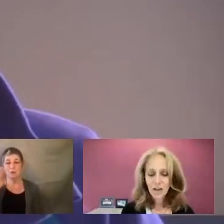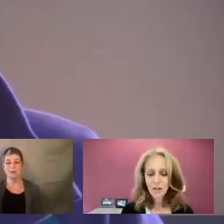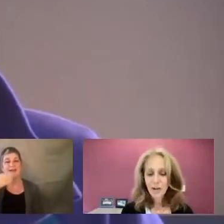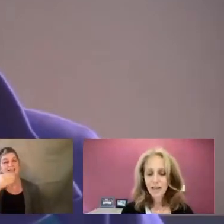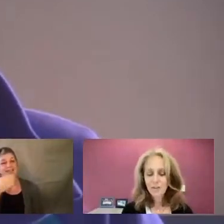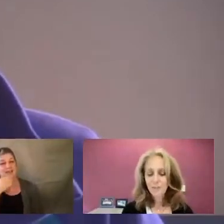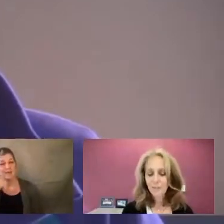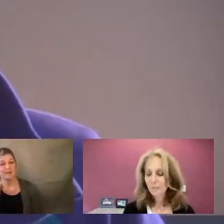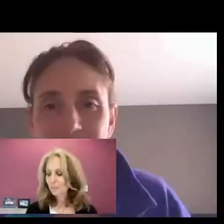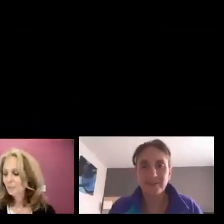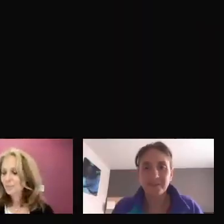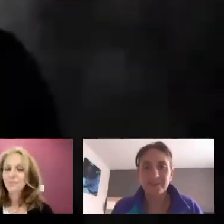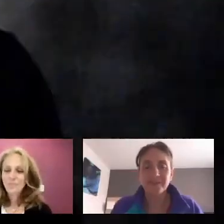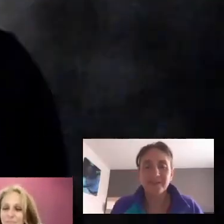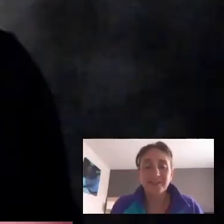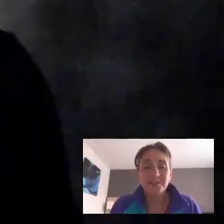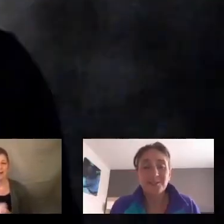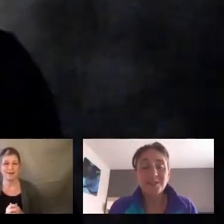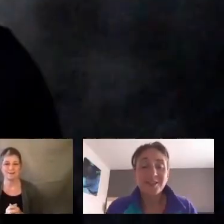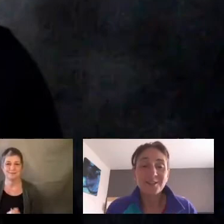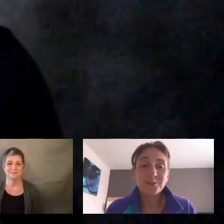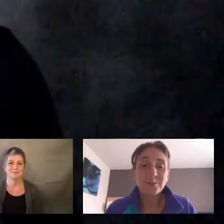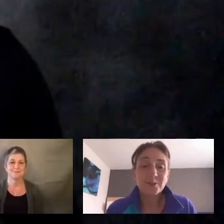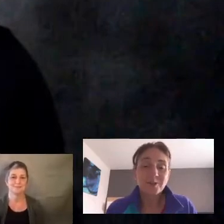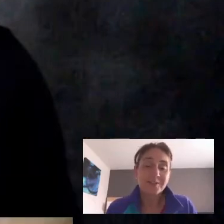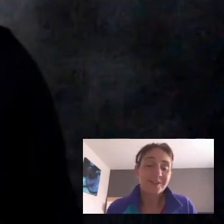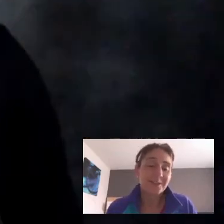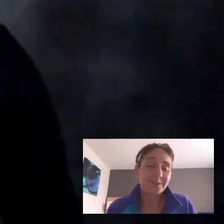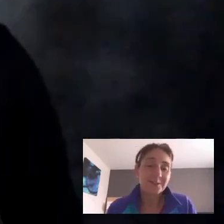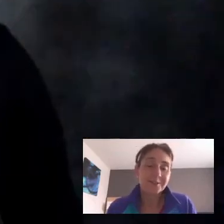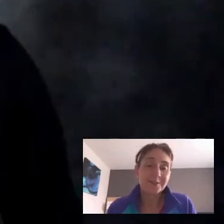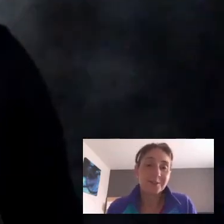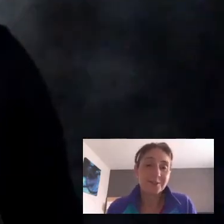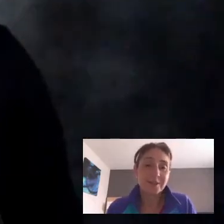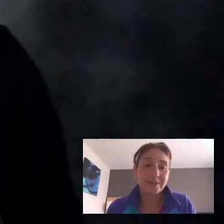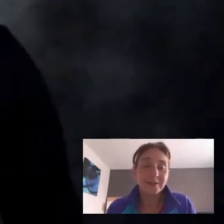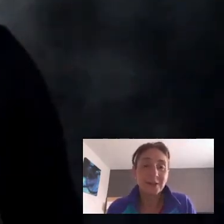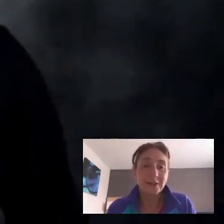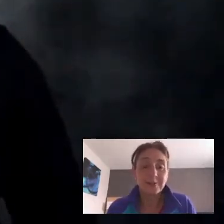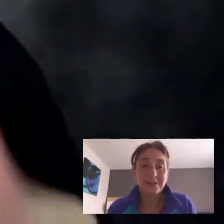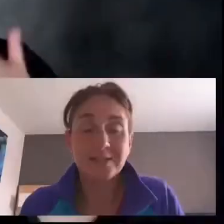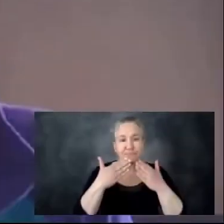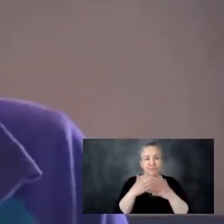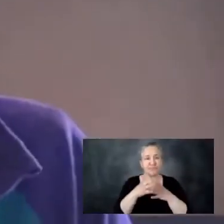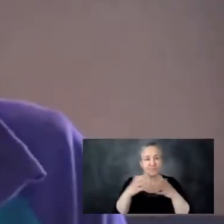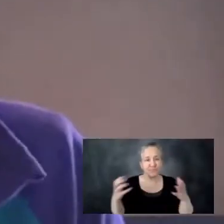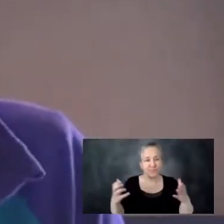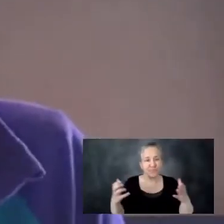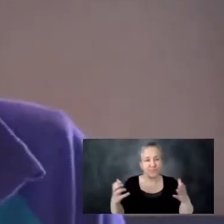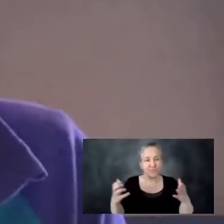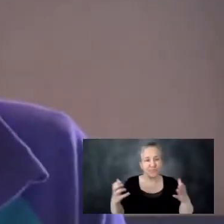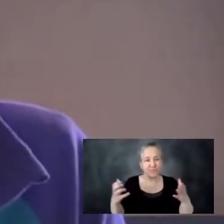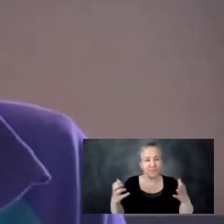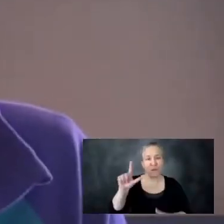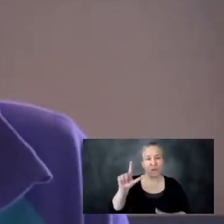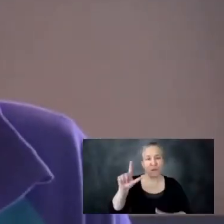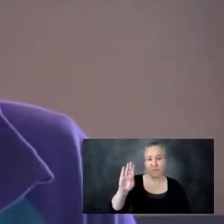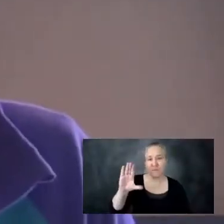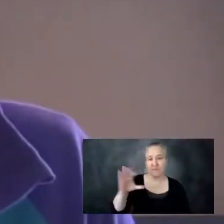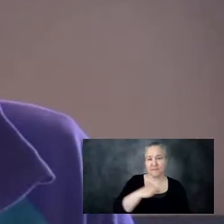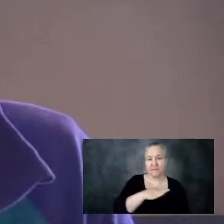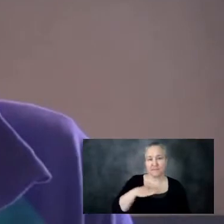you, Dr. Kaklamani. Jean, thank you so much, and thank you to all the LBBC